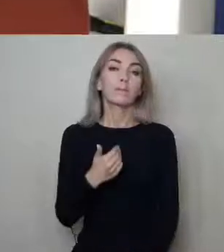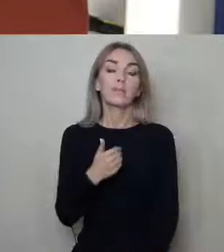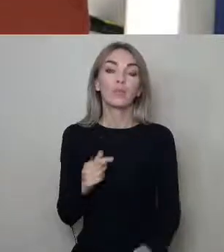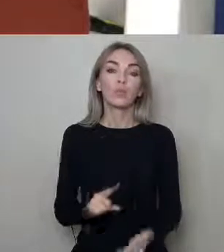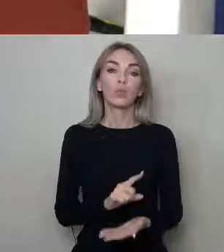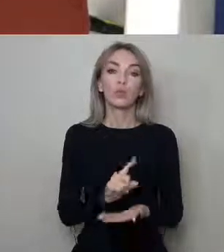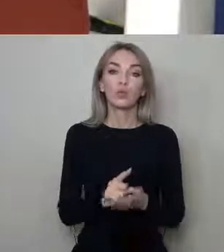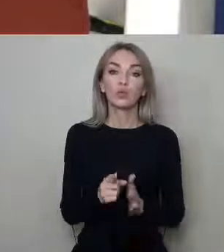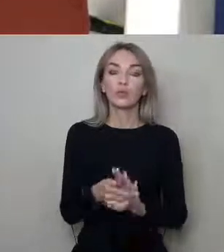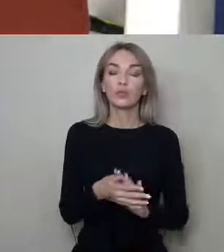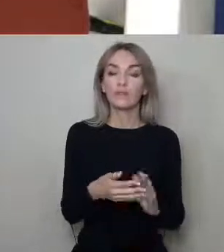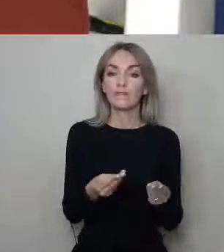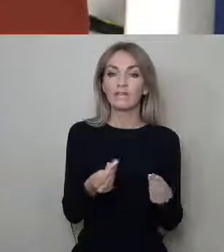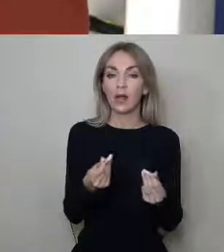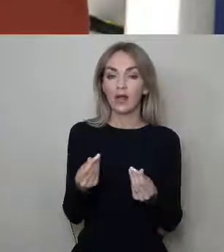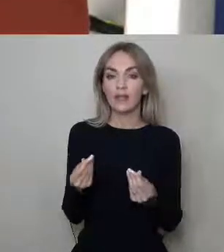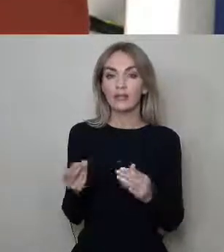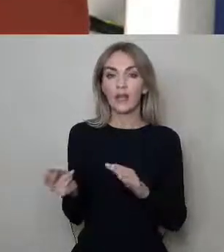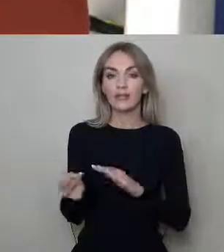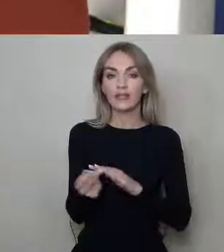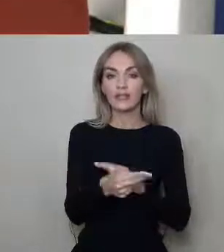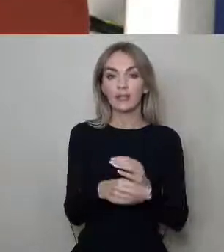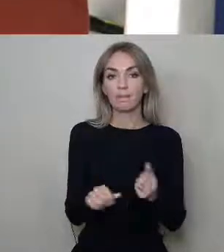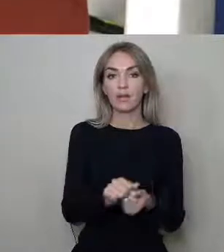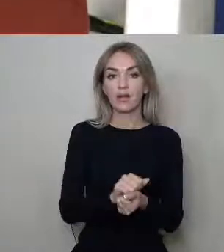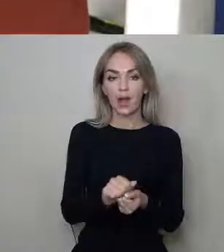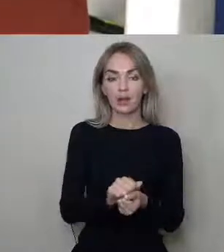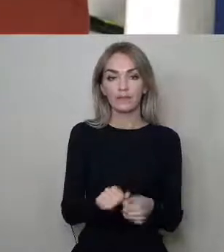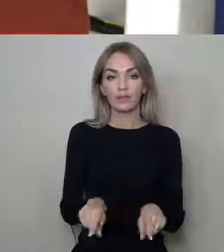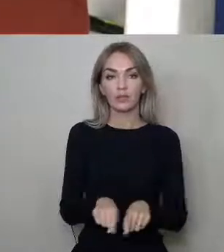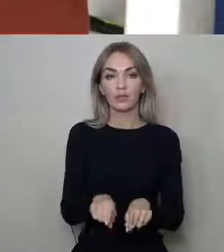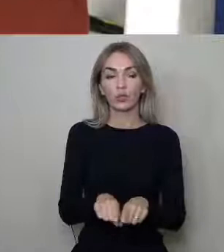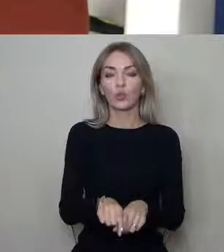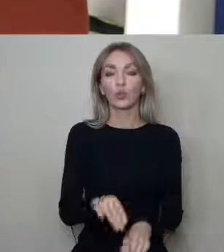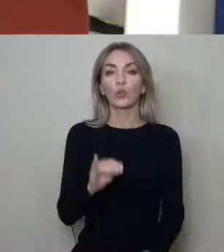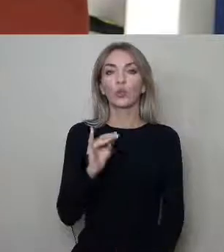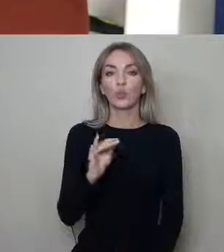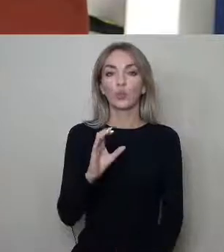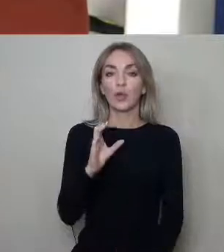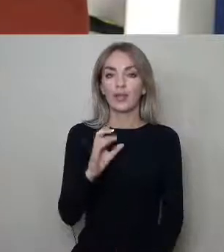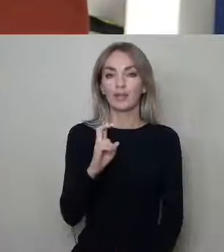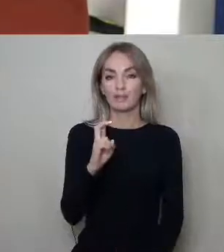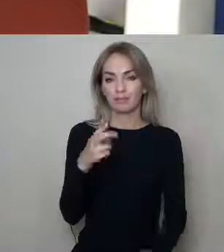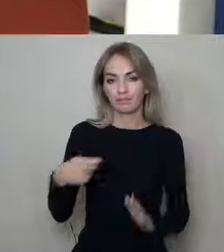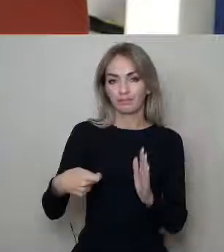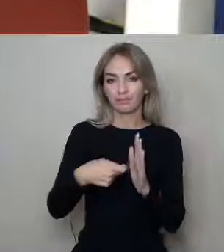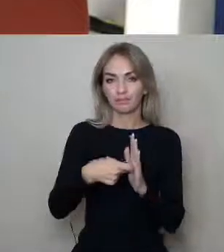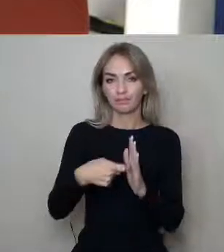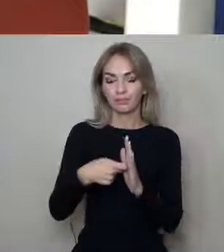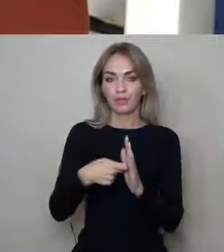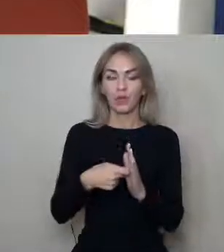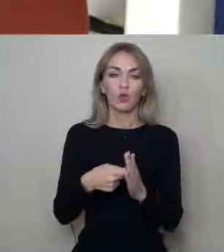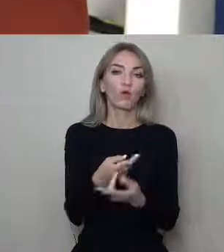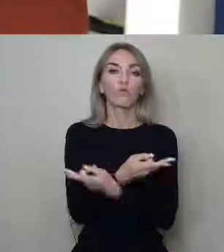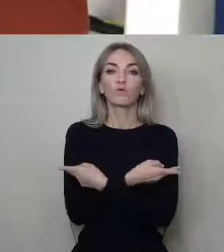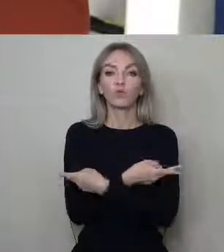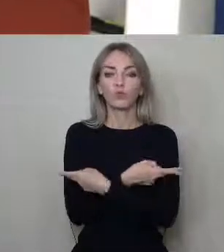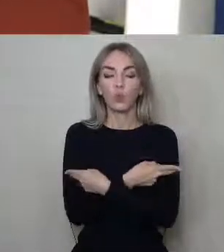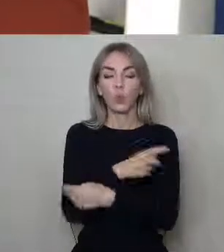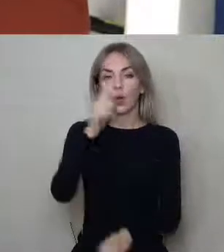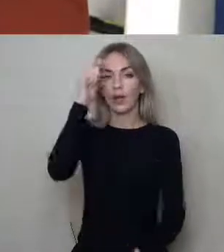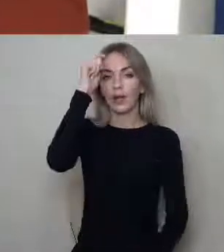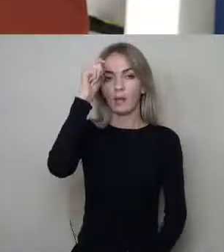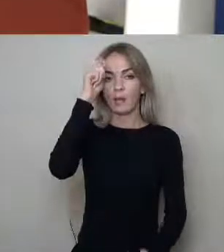well, objectively, we should understand that the value of campaigning materials, and that includes memory sticks,